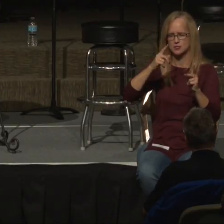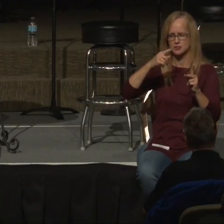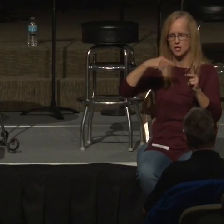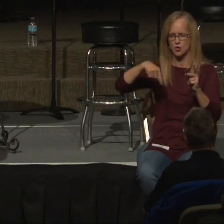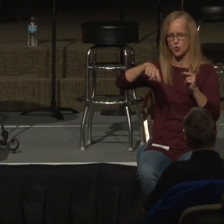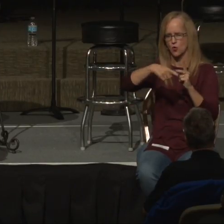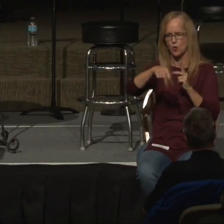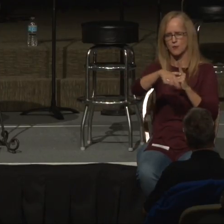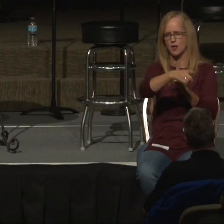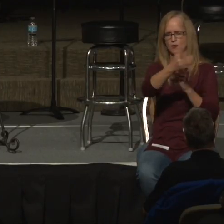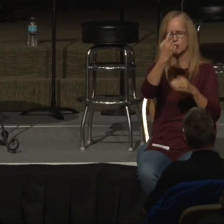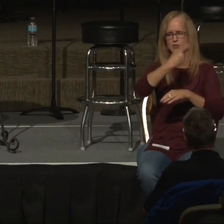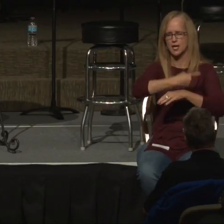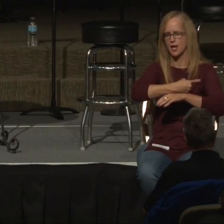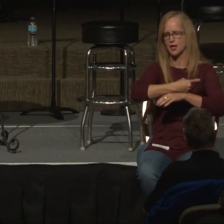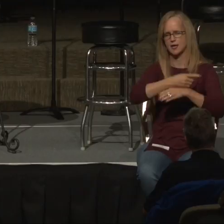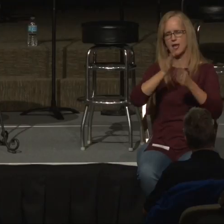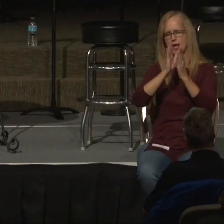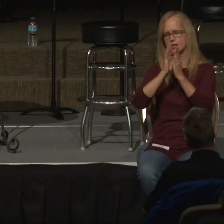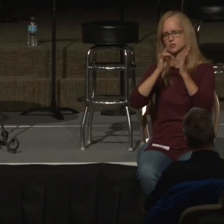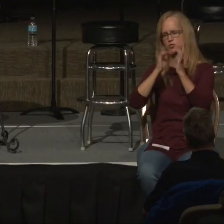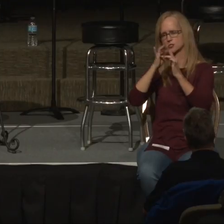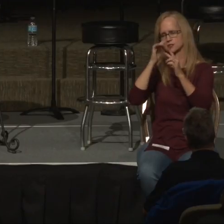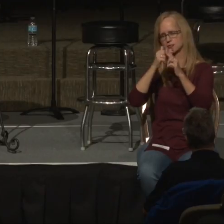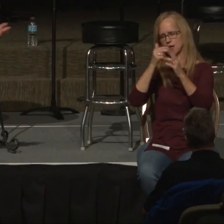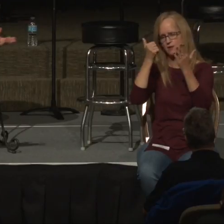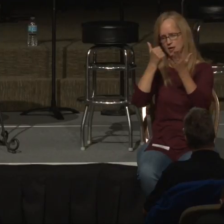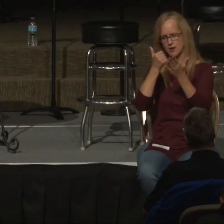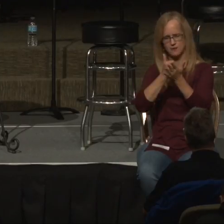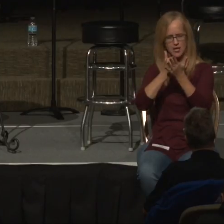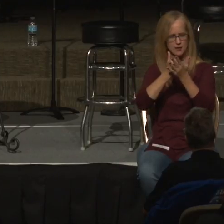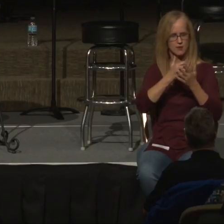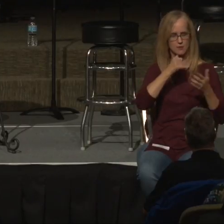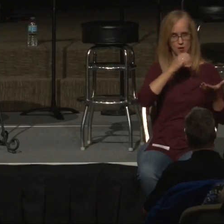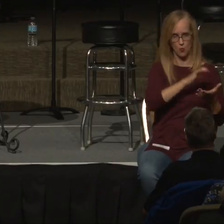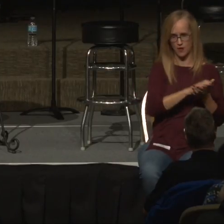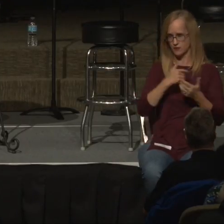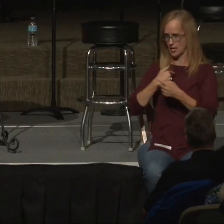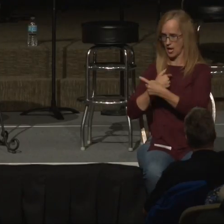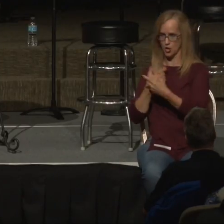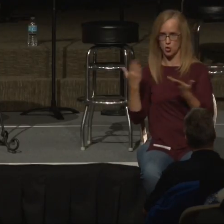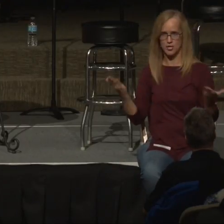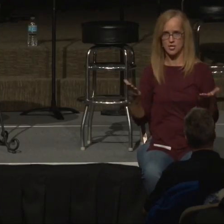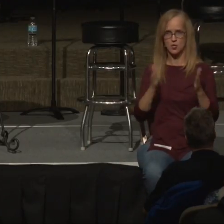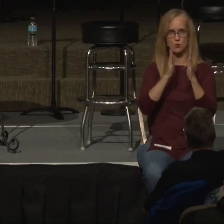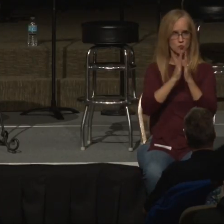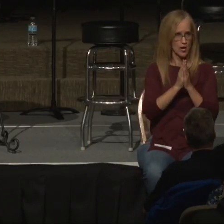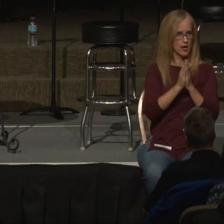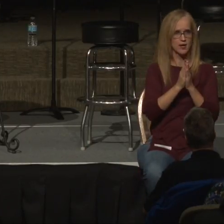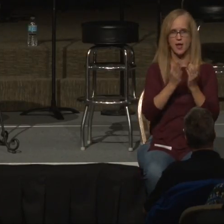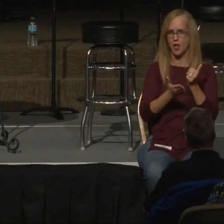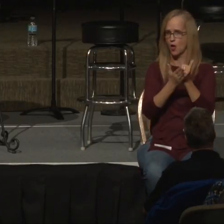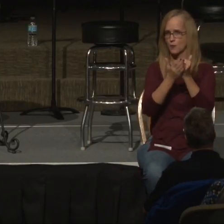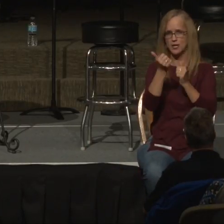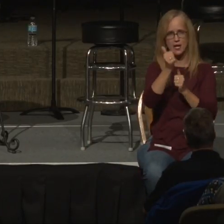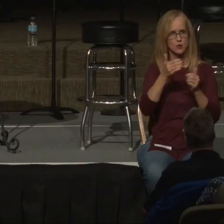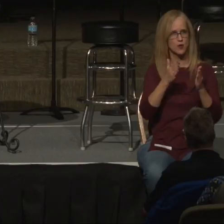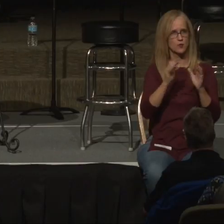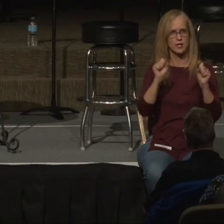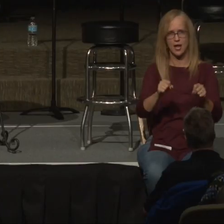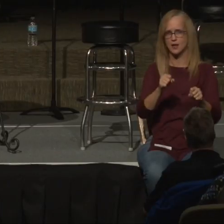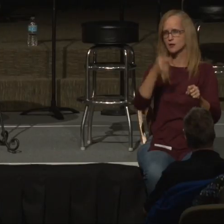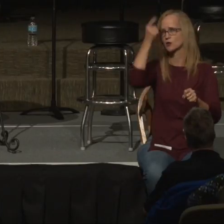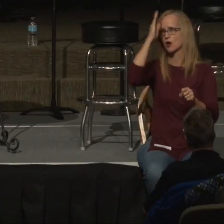day. And I ask it in Jesus' name. Amen. My wife and I are here. We want to pray with you. We want to help you in any way we can. God bless.